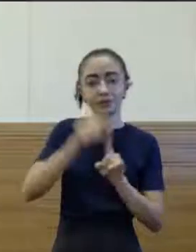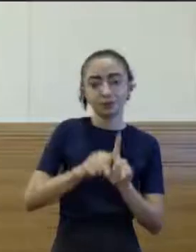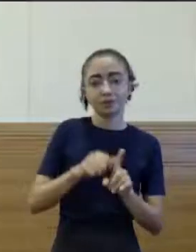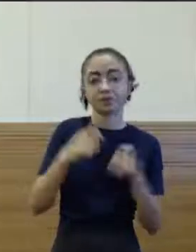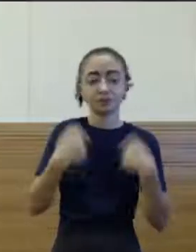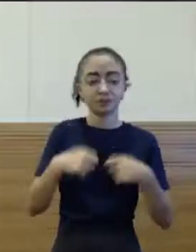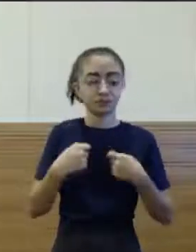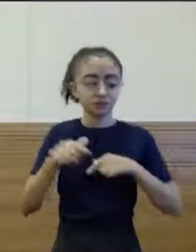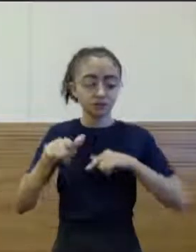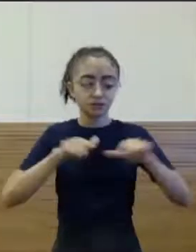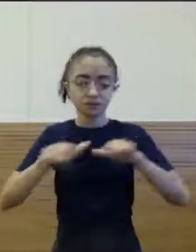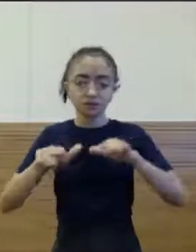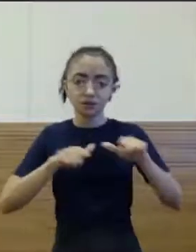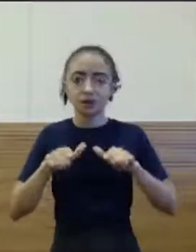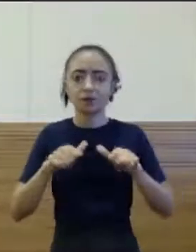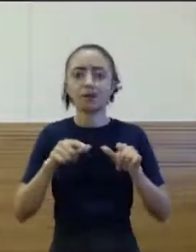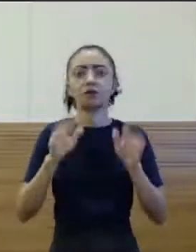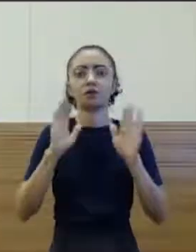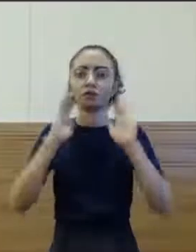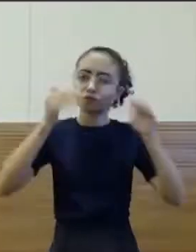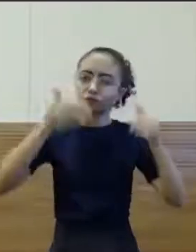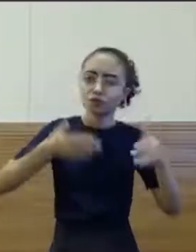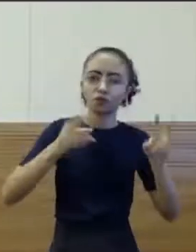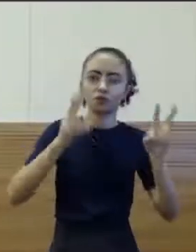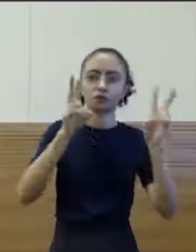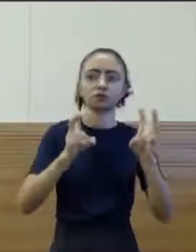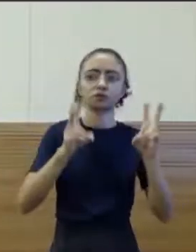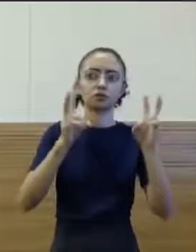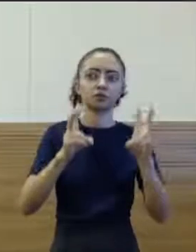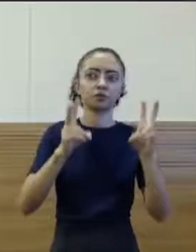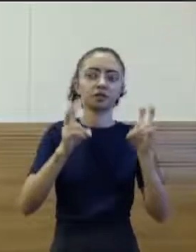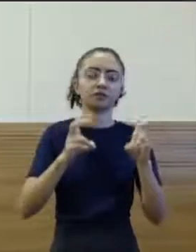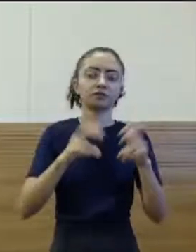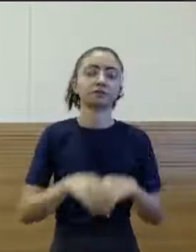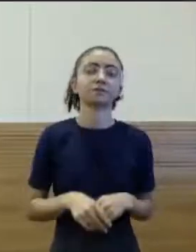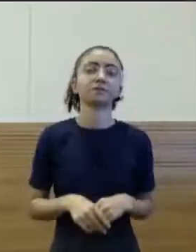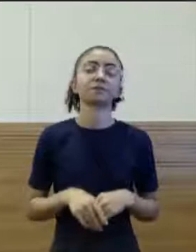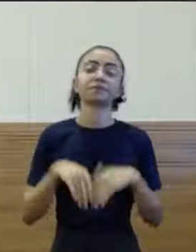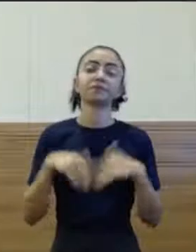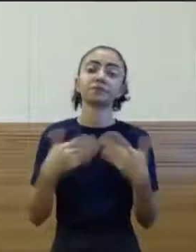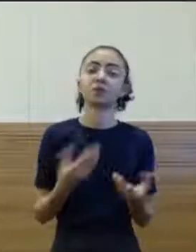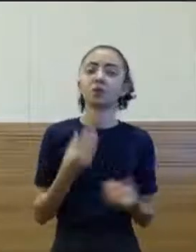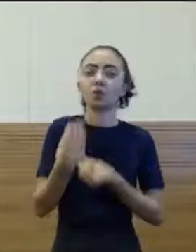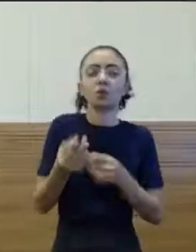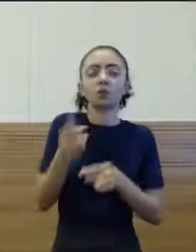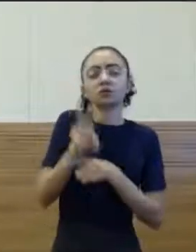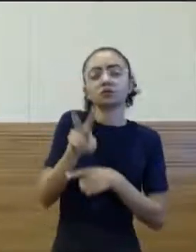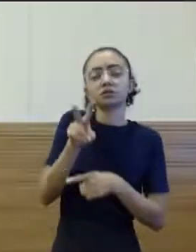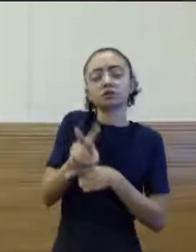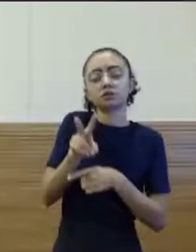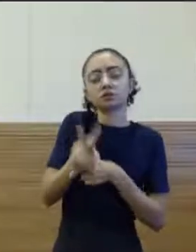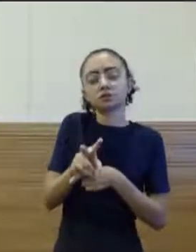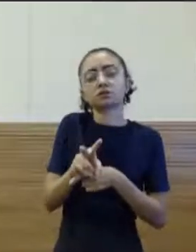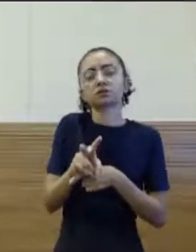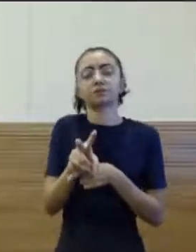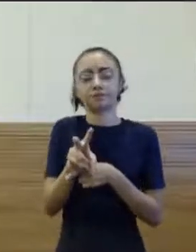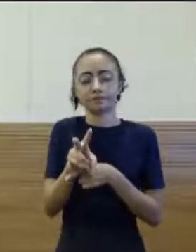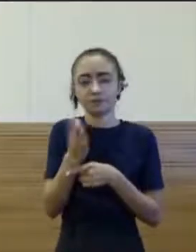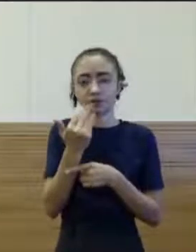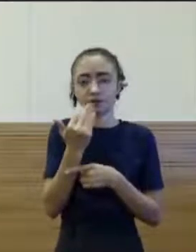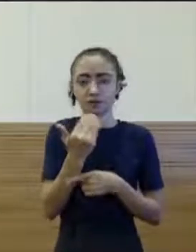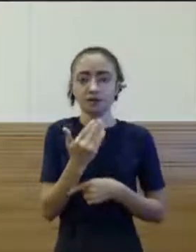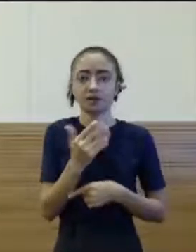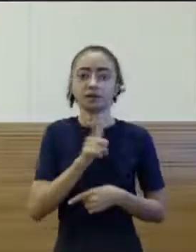a lot in those issues. With regards to food security, we have